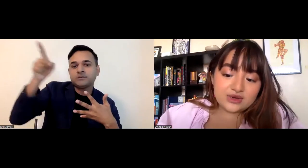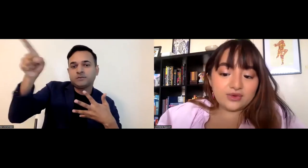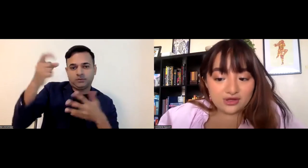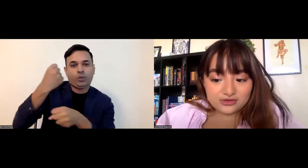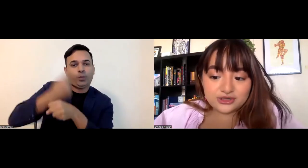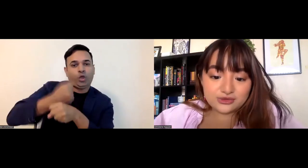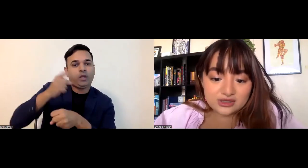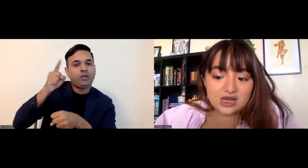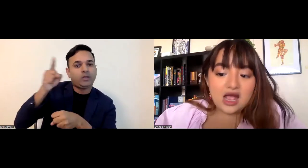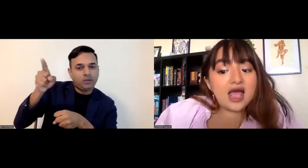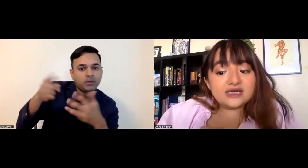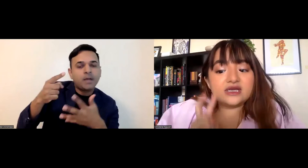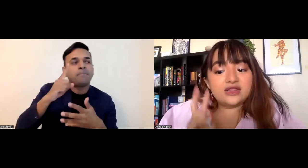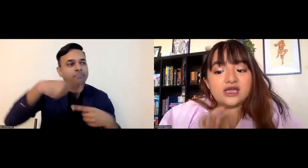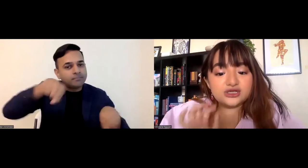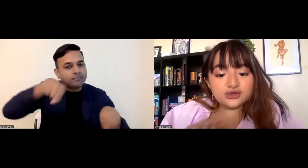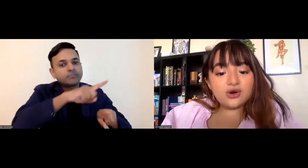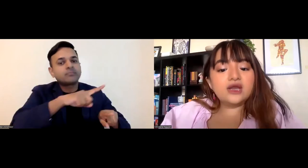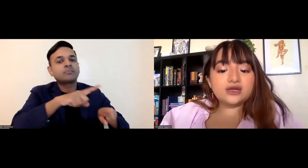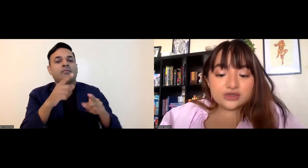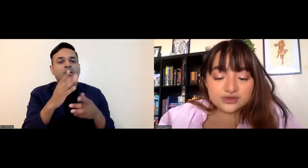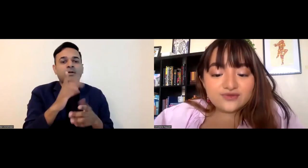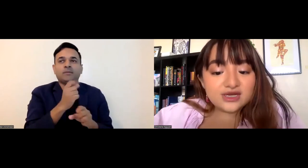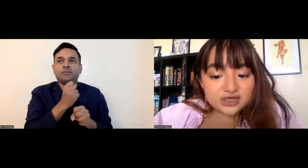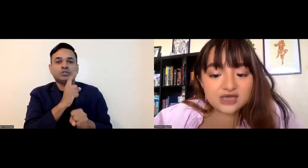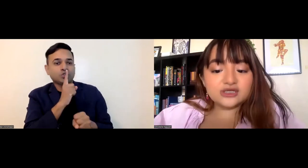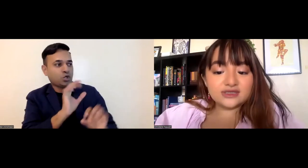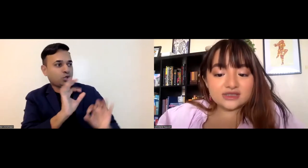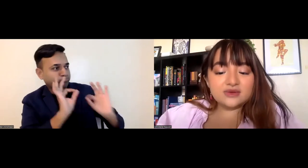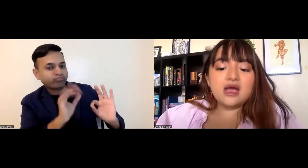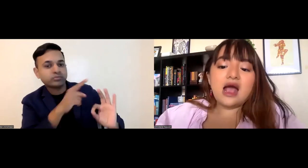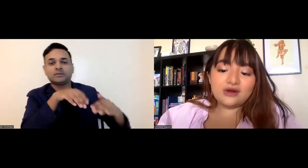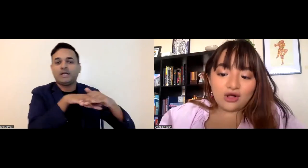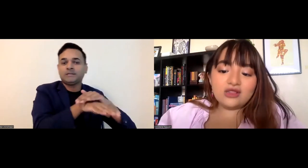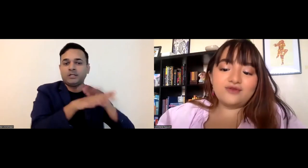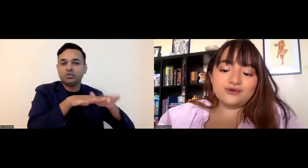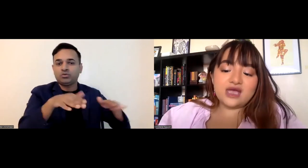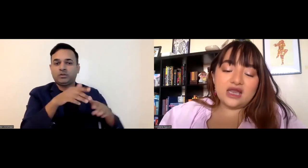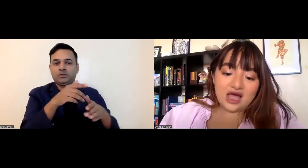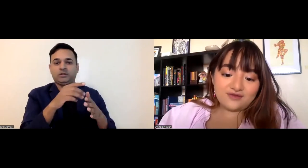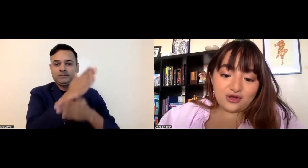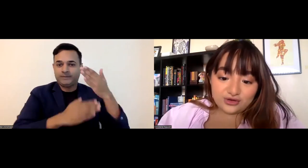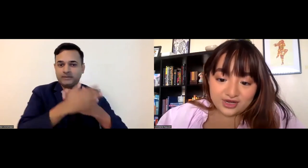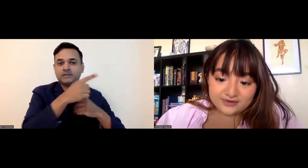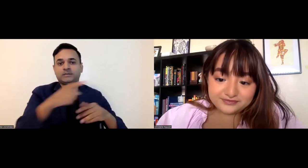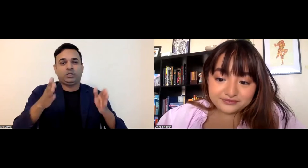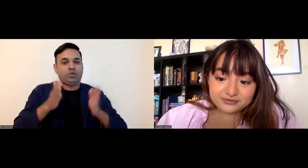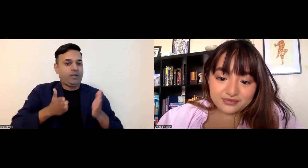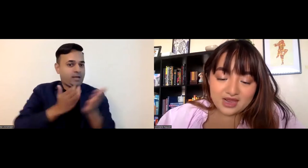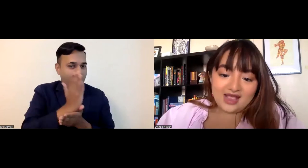basis with other children. And they ensure an inclusive education system at all levels and lifelong